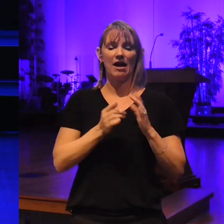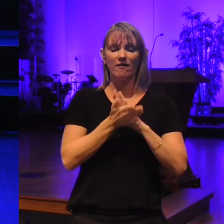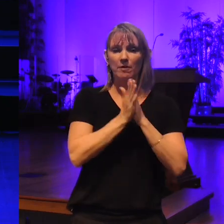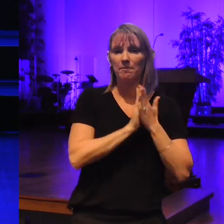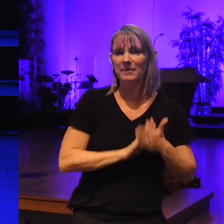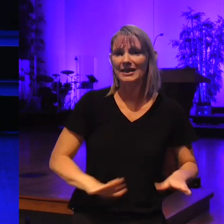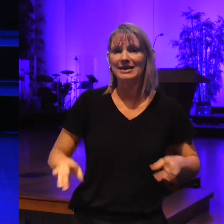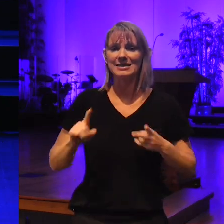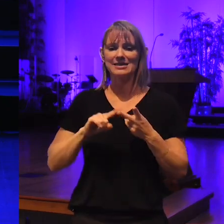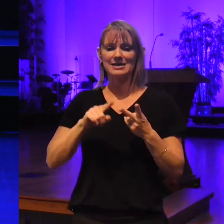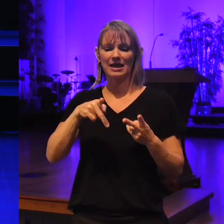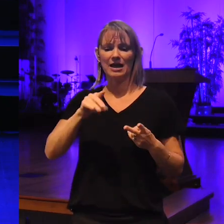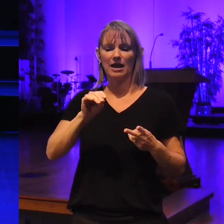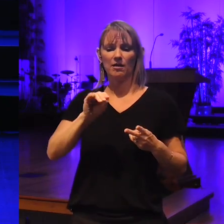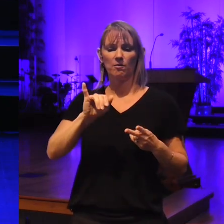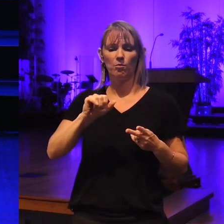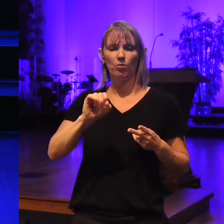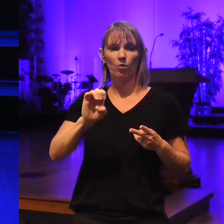poise.